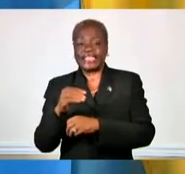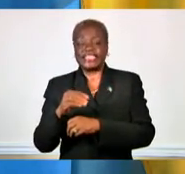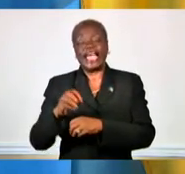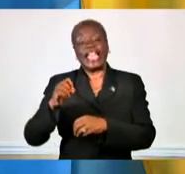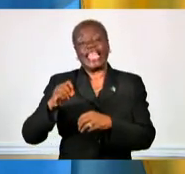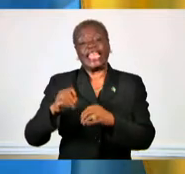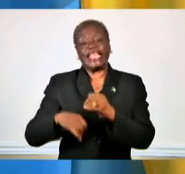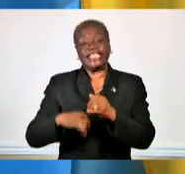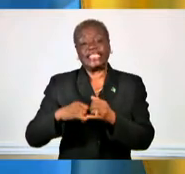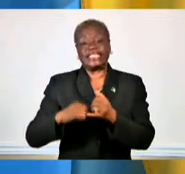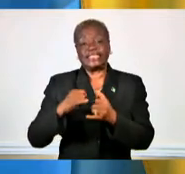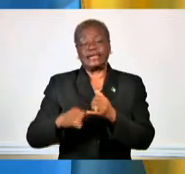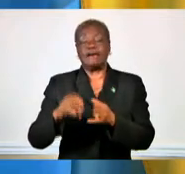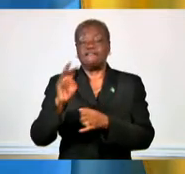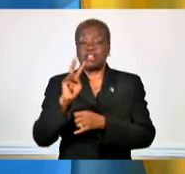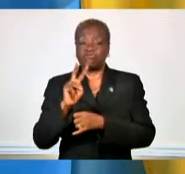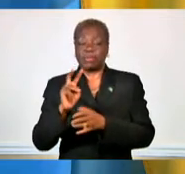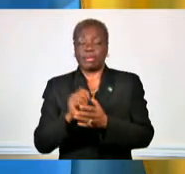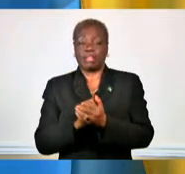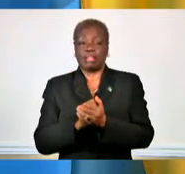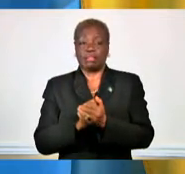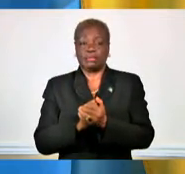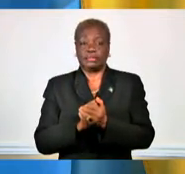least vulnerable.